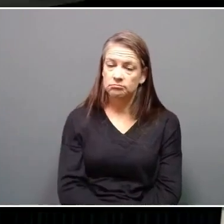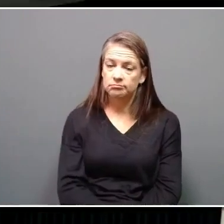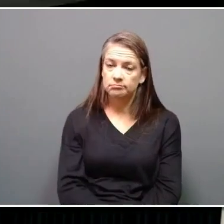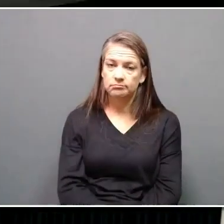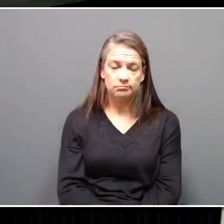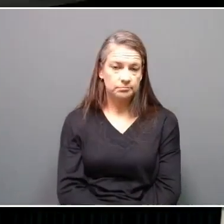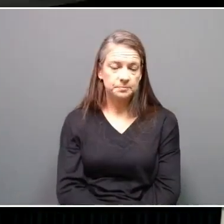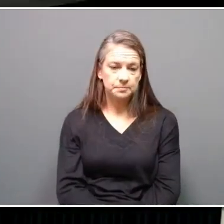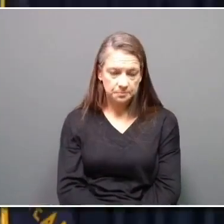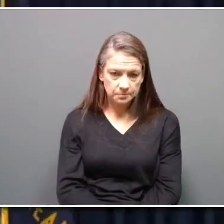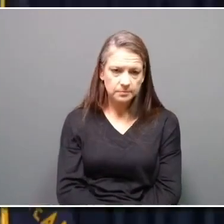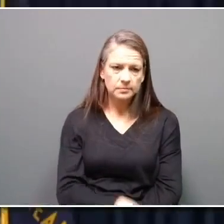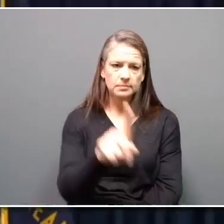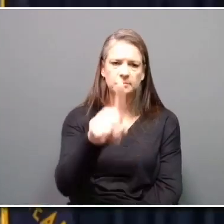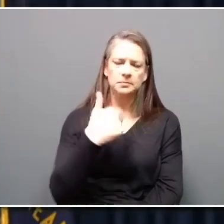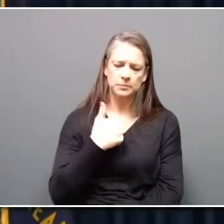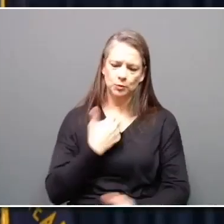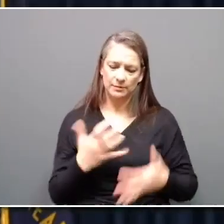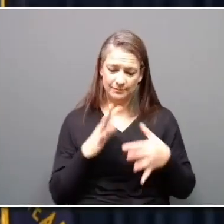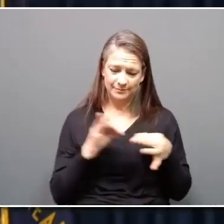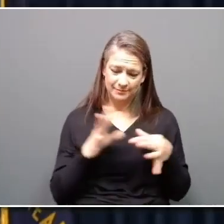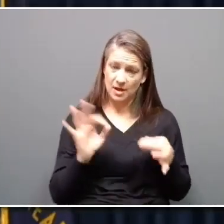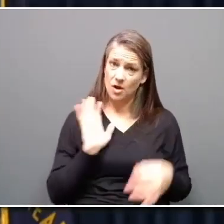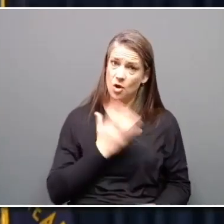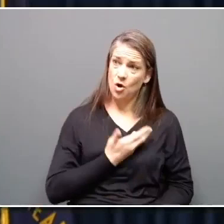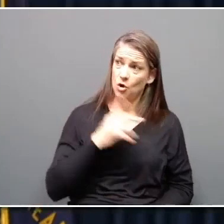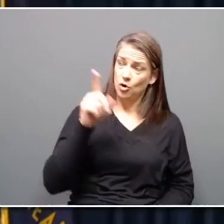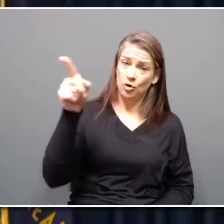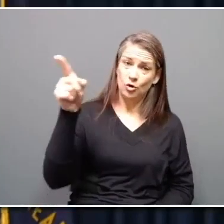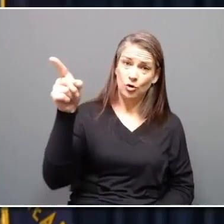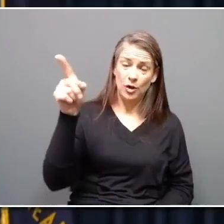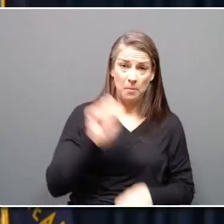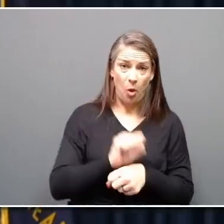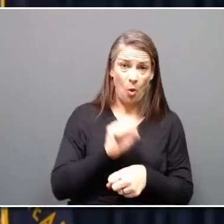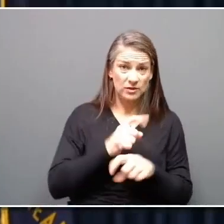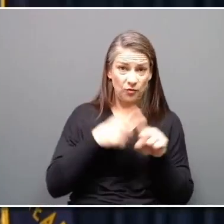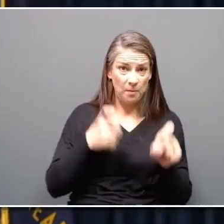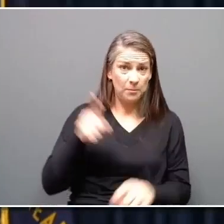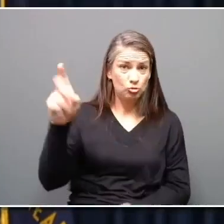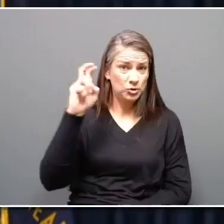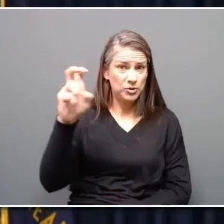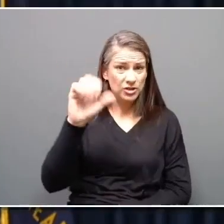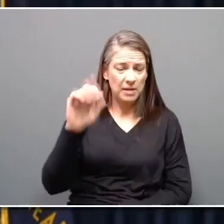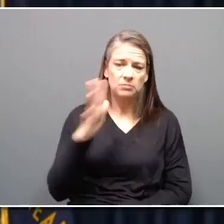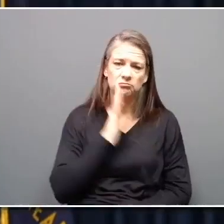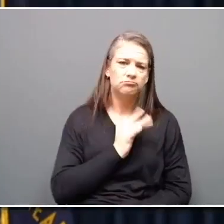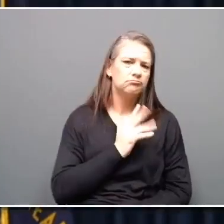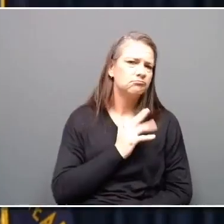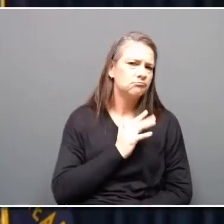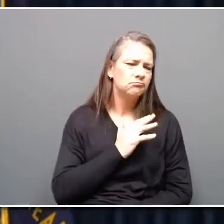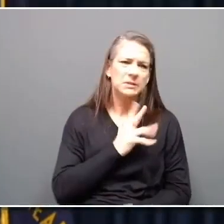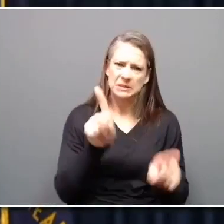I also want to echo what a great job our transportation cabinet employees and others do, just like the state